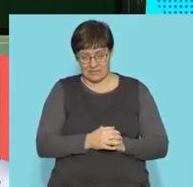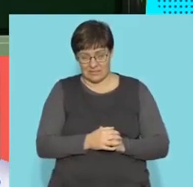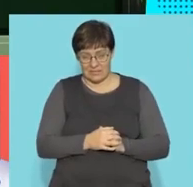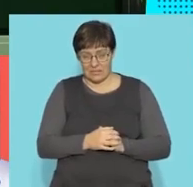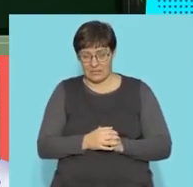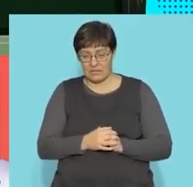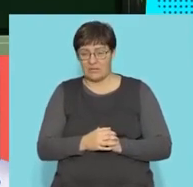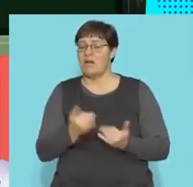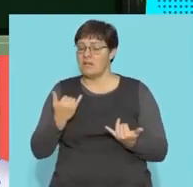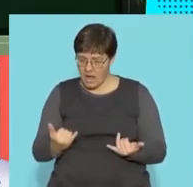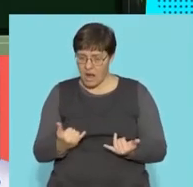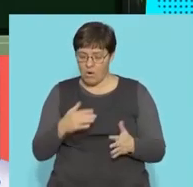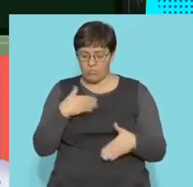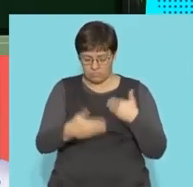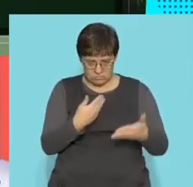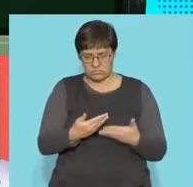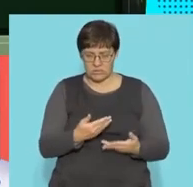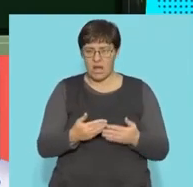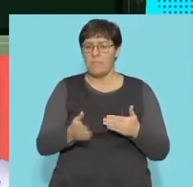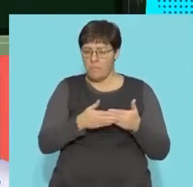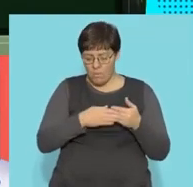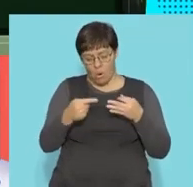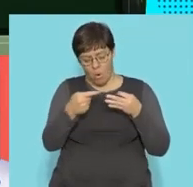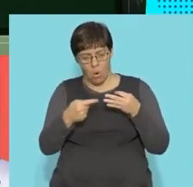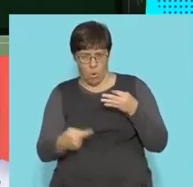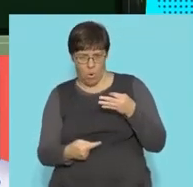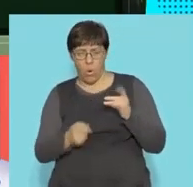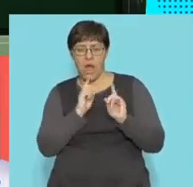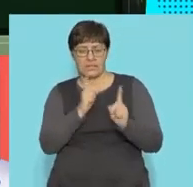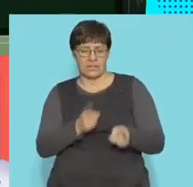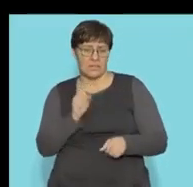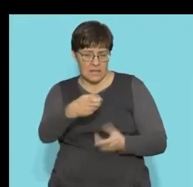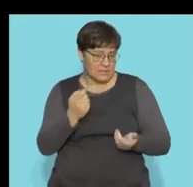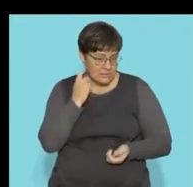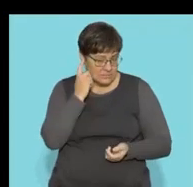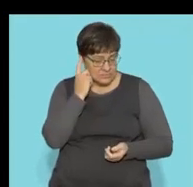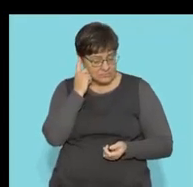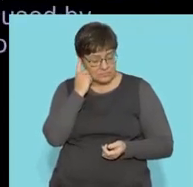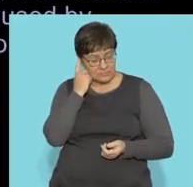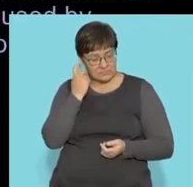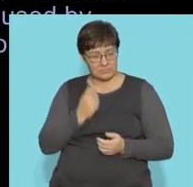now I've got to go on and answer all the other parts of the paragraph.